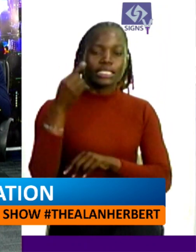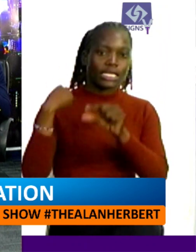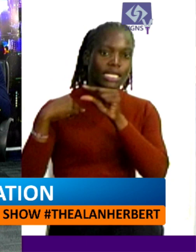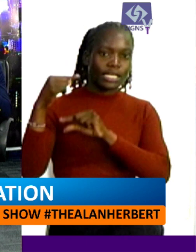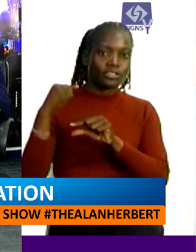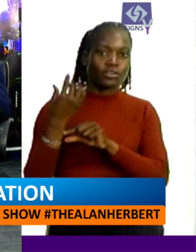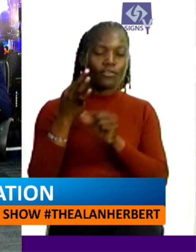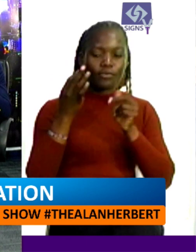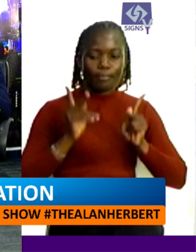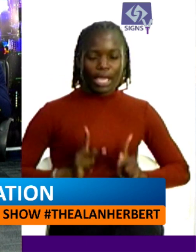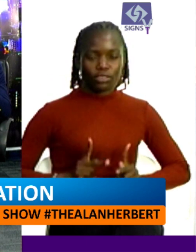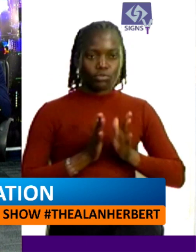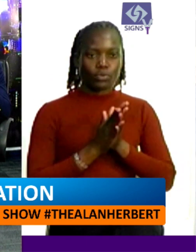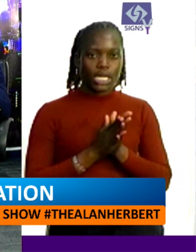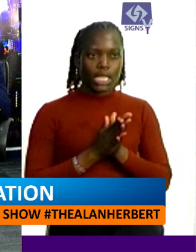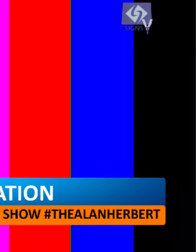generations of persons with